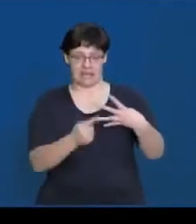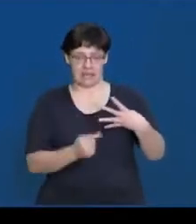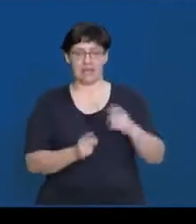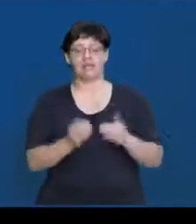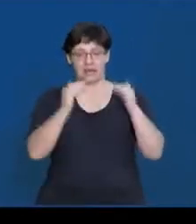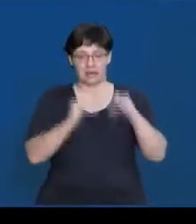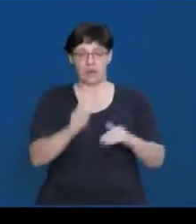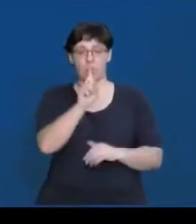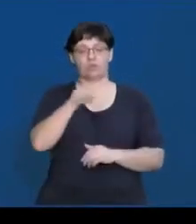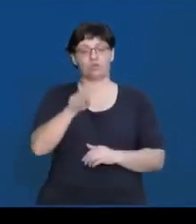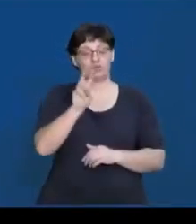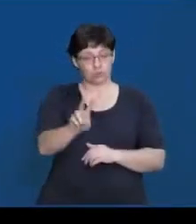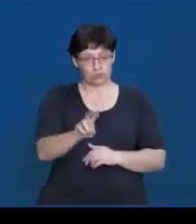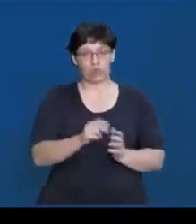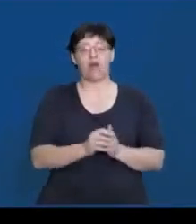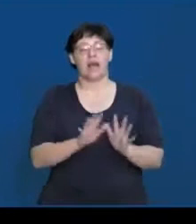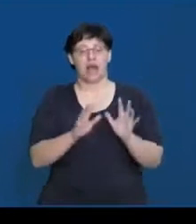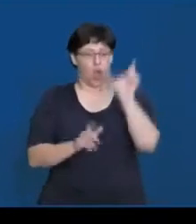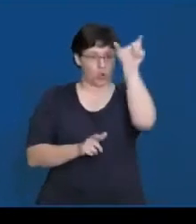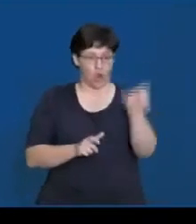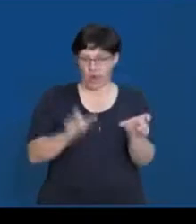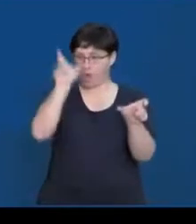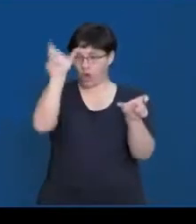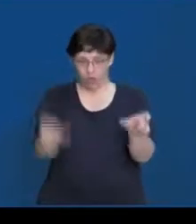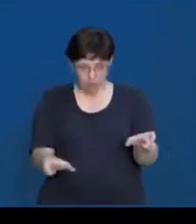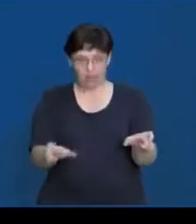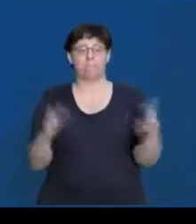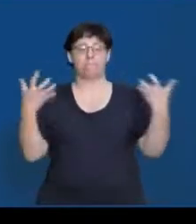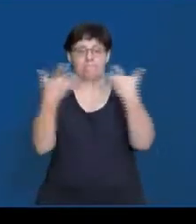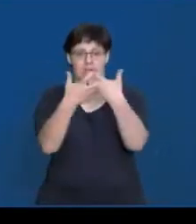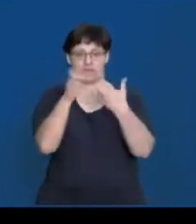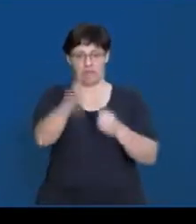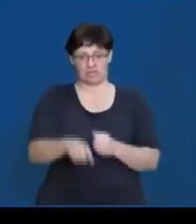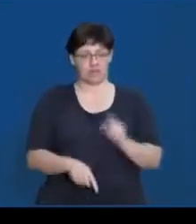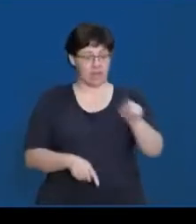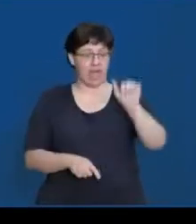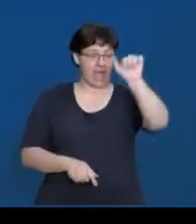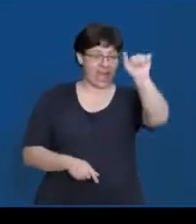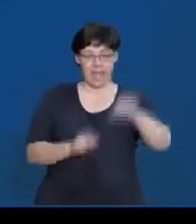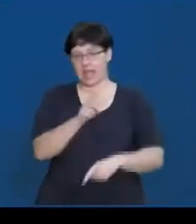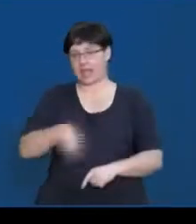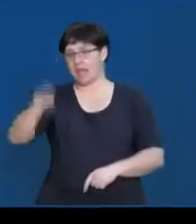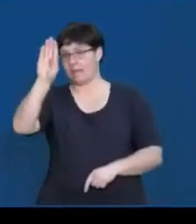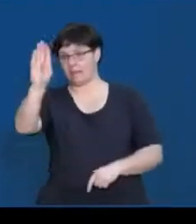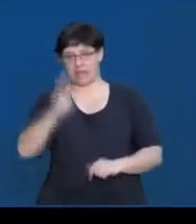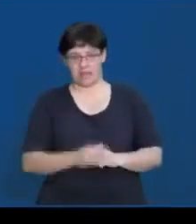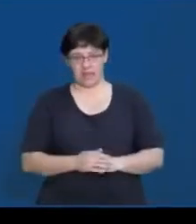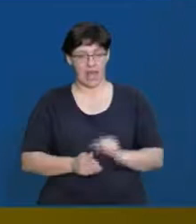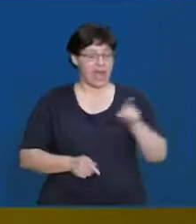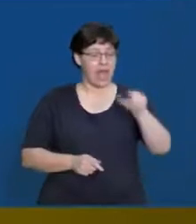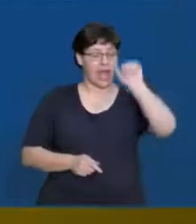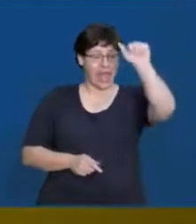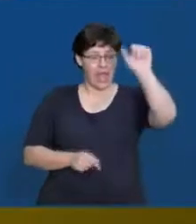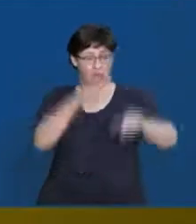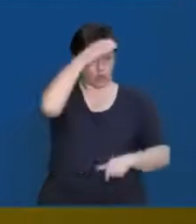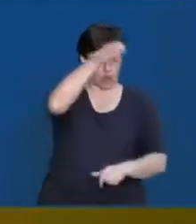our question 1.2, which is the matching column, where you are given 2 columns, column A and also column B. Column